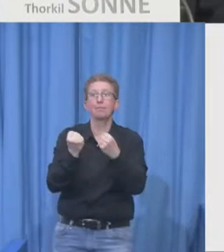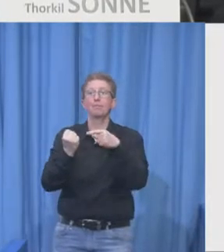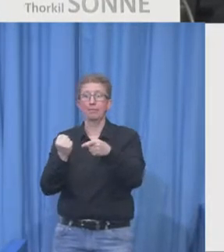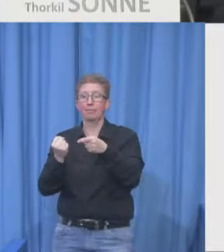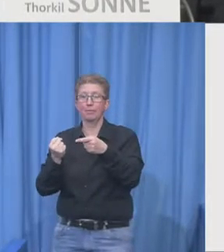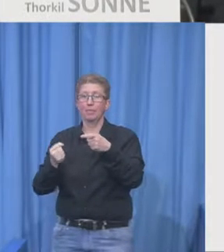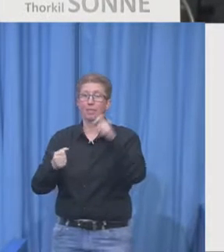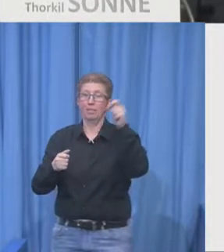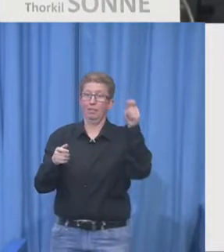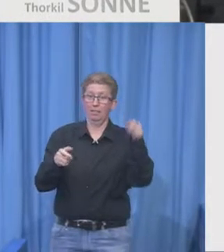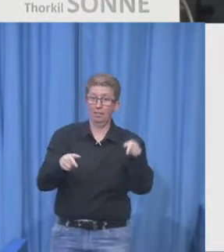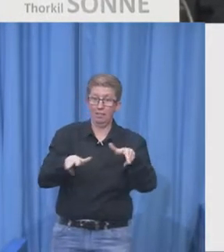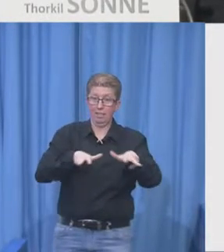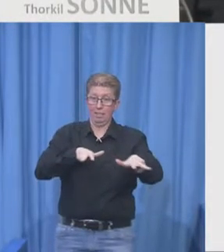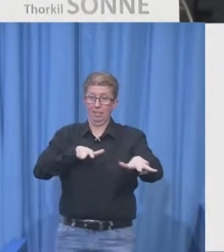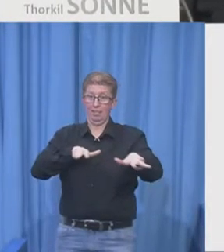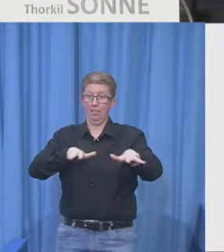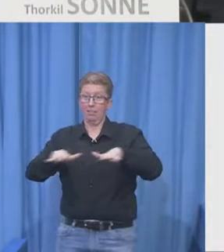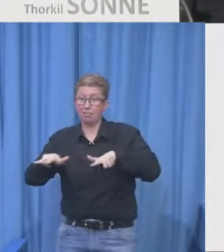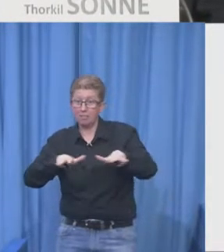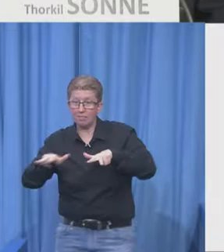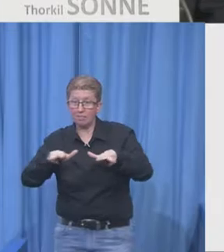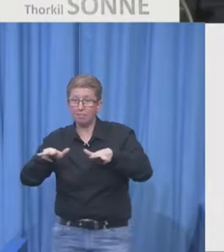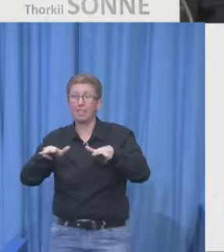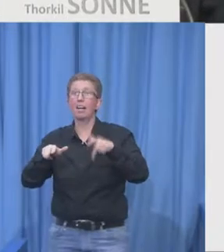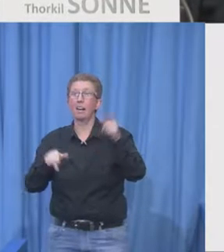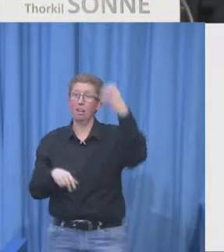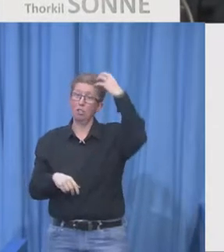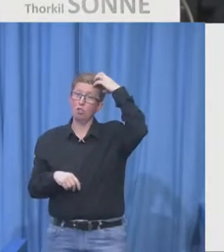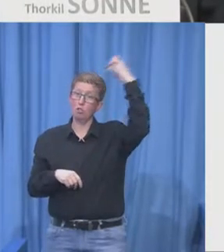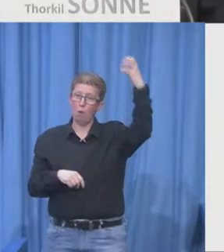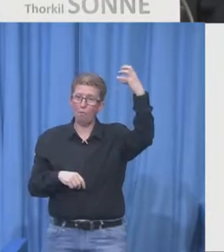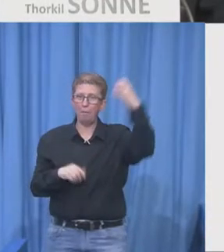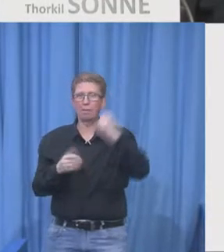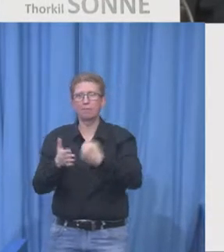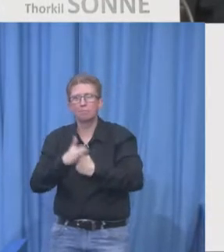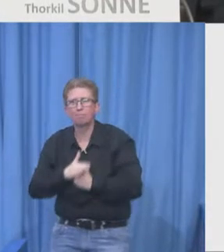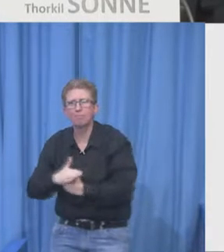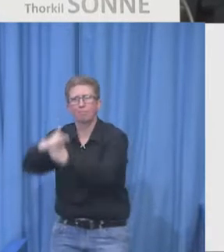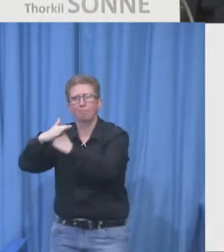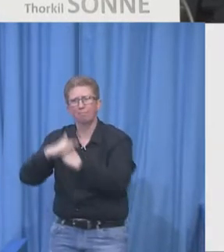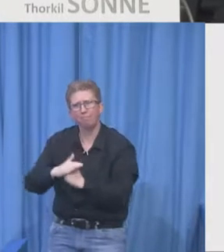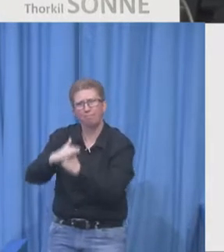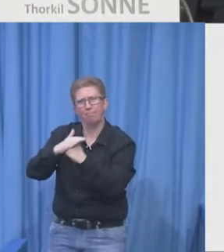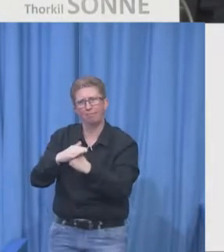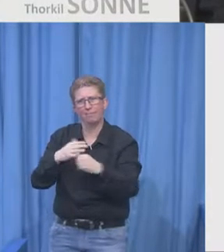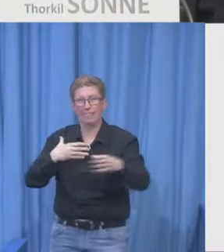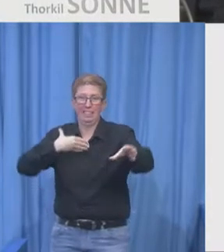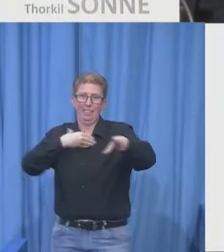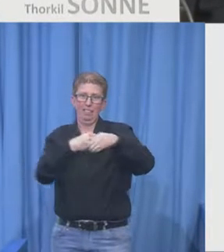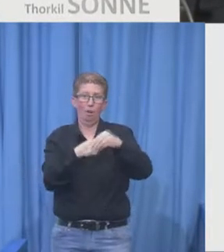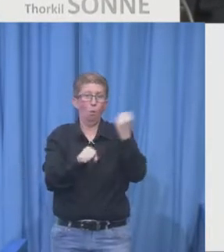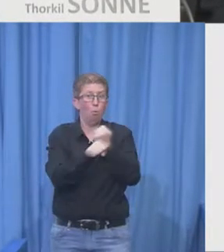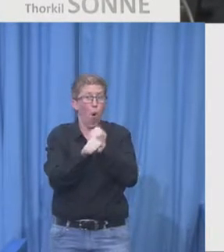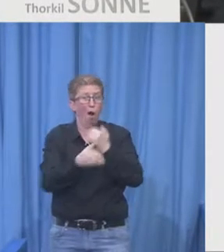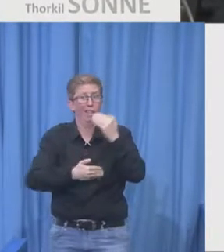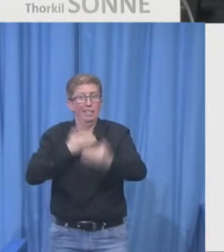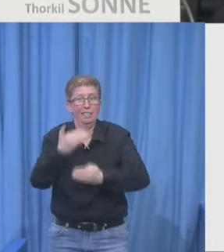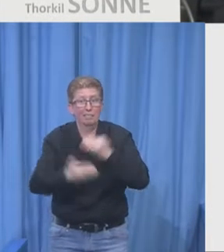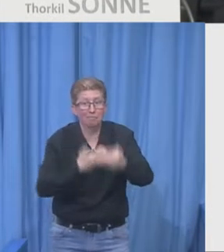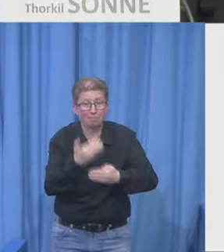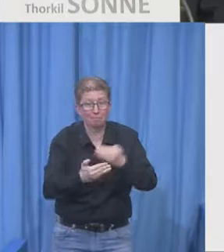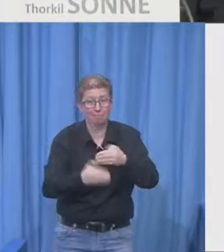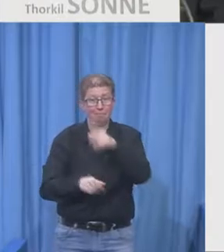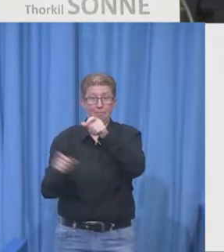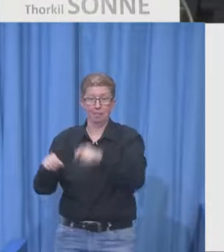government support? And on the other axis, on the demand side, what is the need in the autism